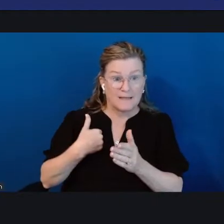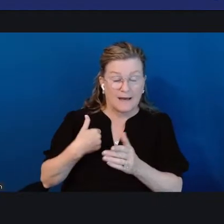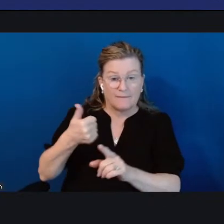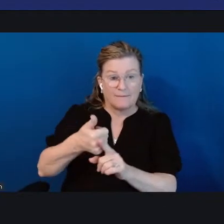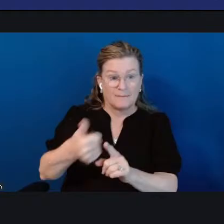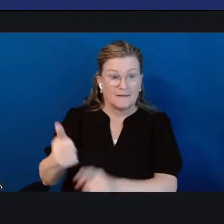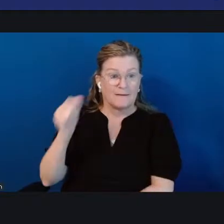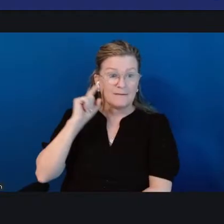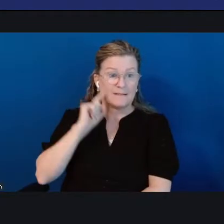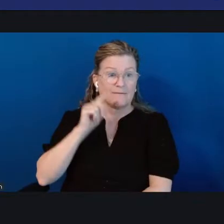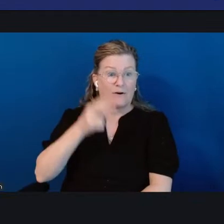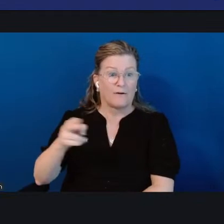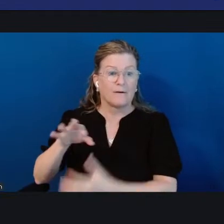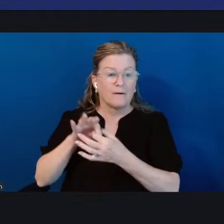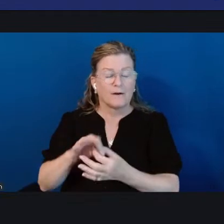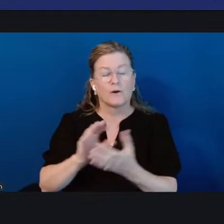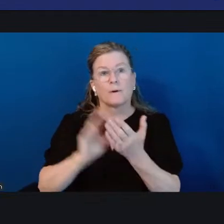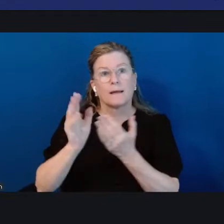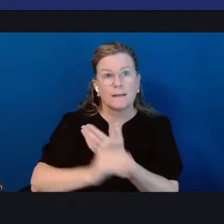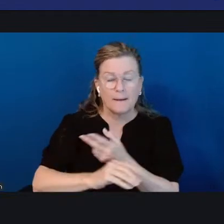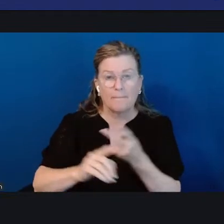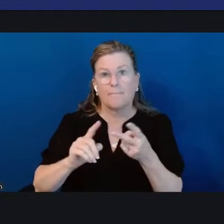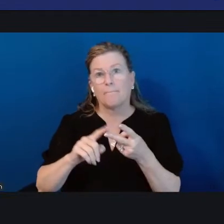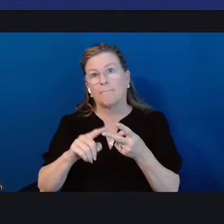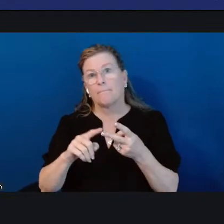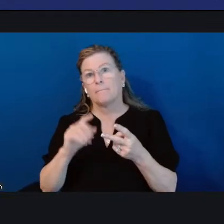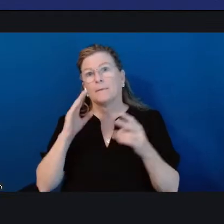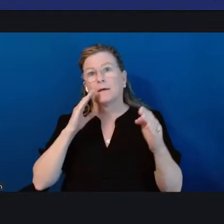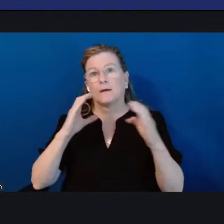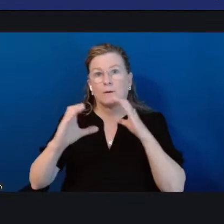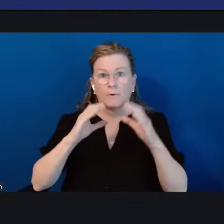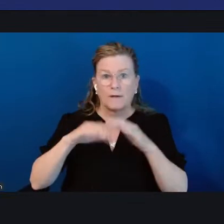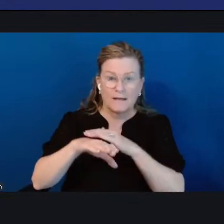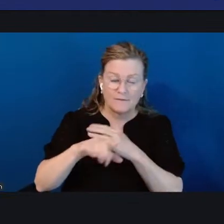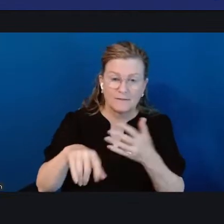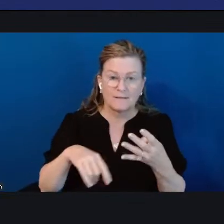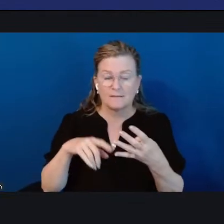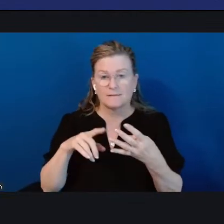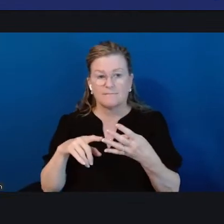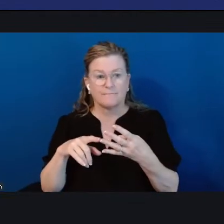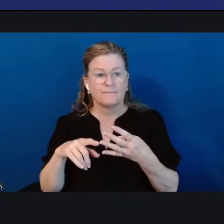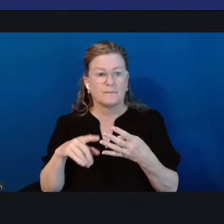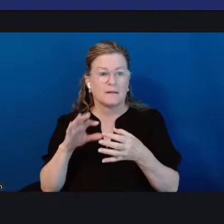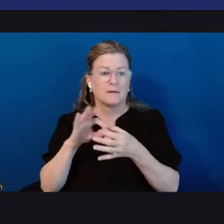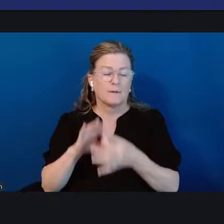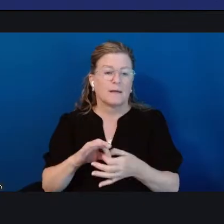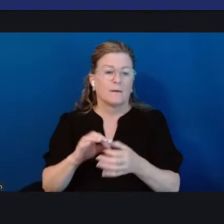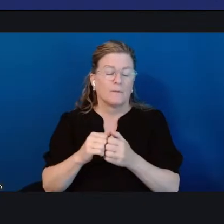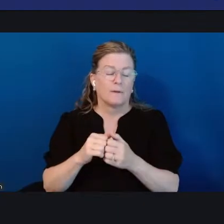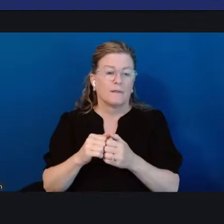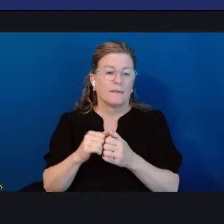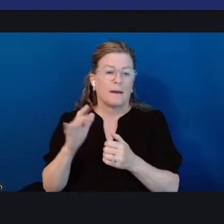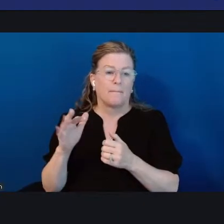of hearing, related to curriculum, related to communication access, and related to